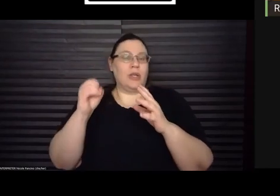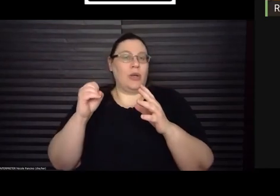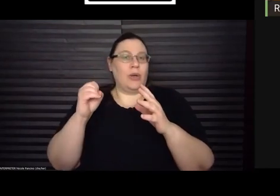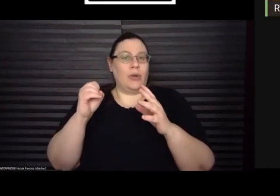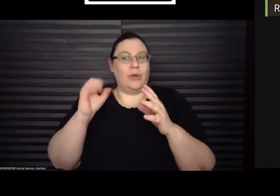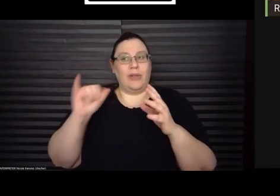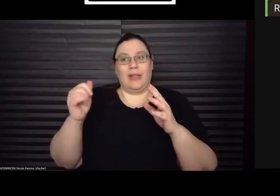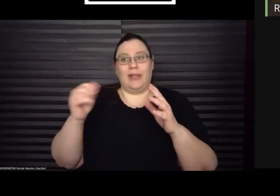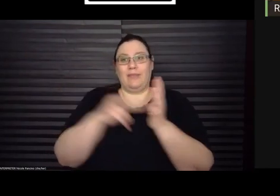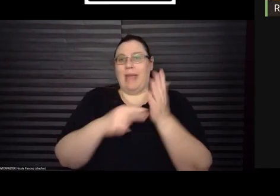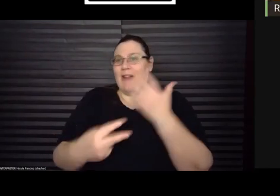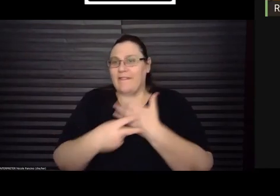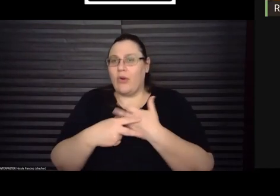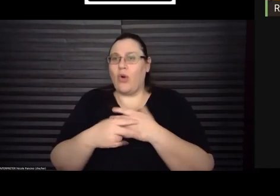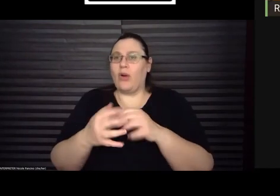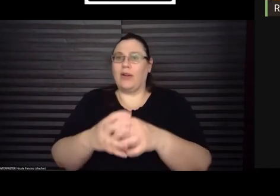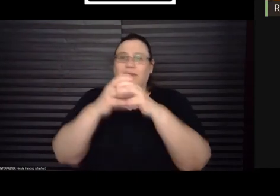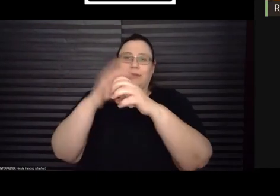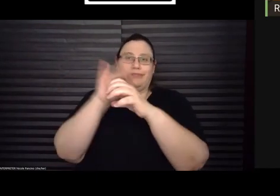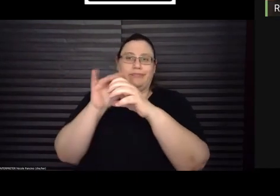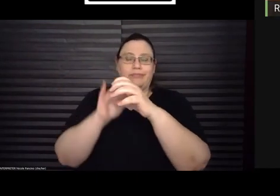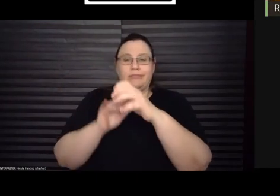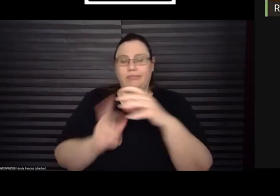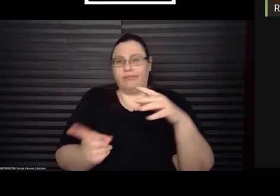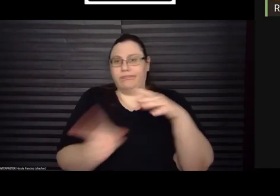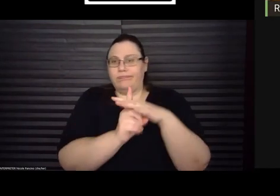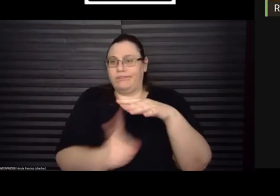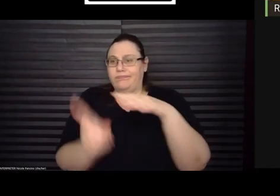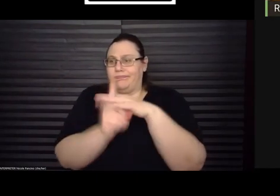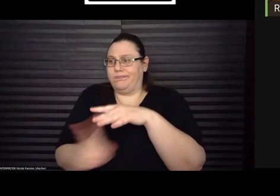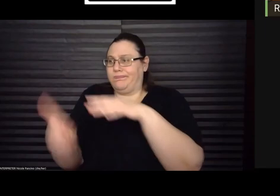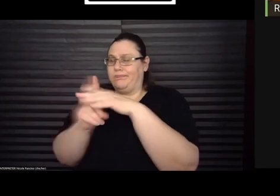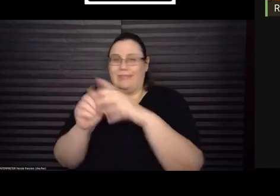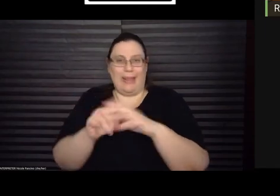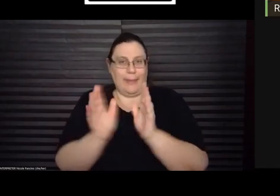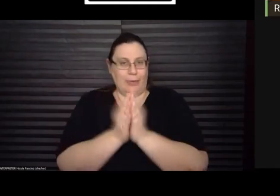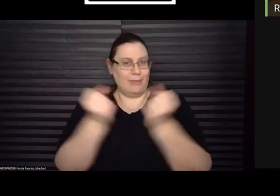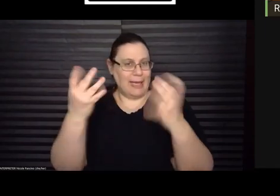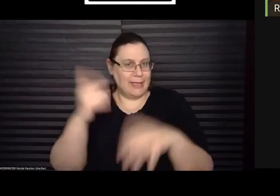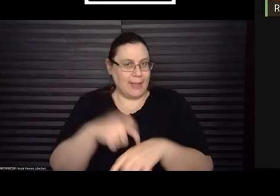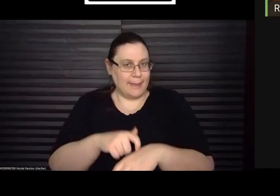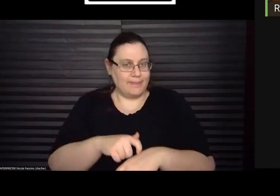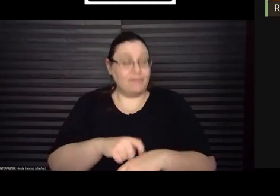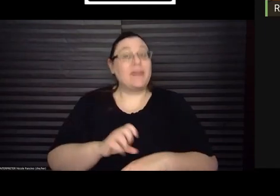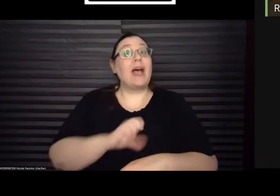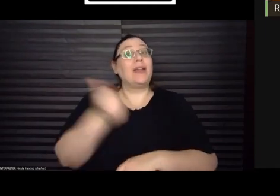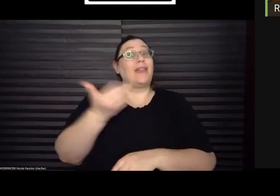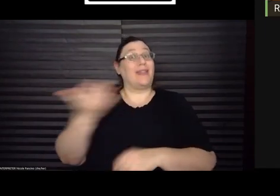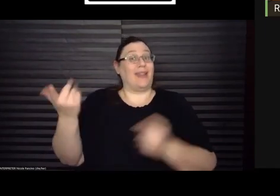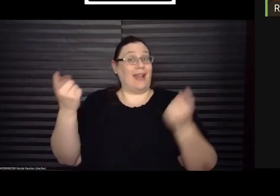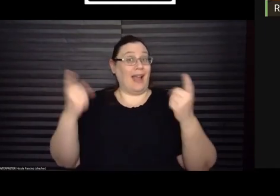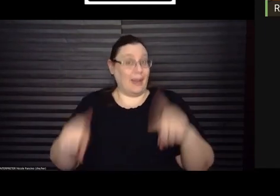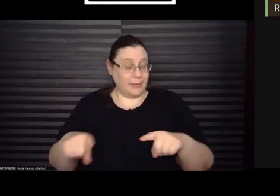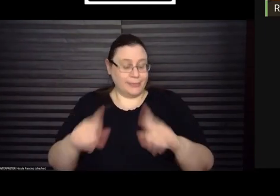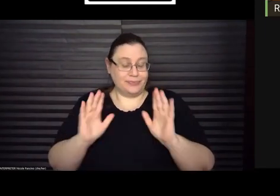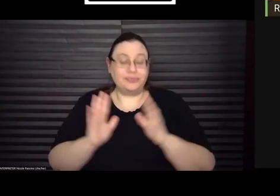So this whole kind of metaphor of the snow globe started to kind of proliferate through the book. Something else that happened was